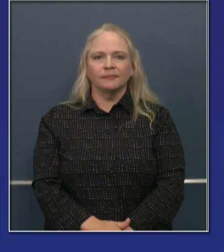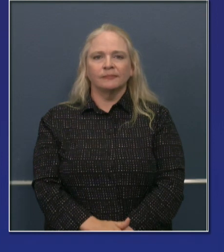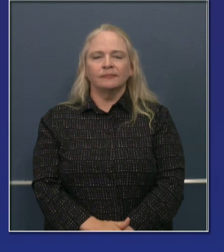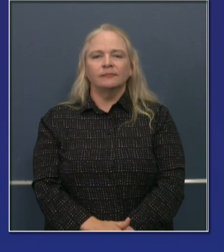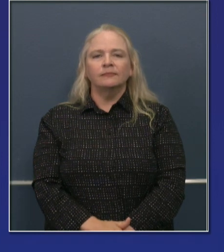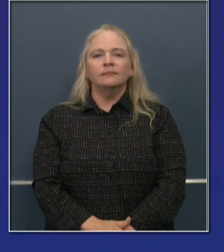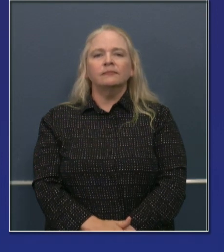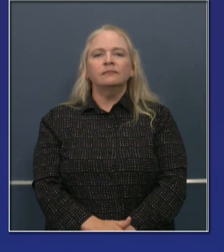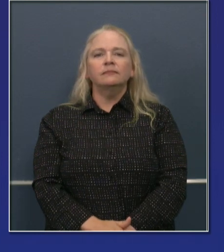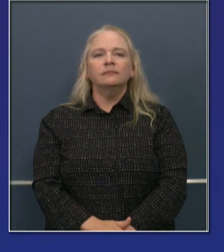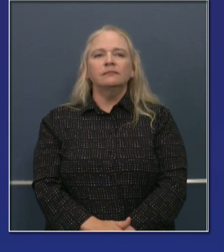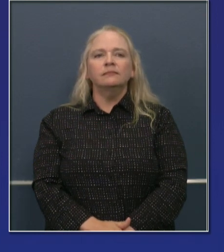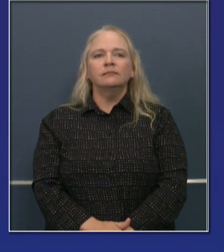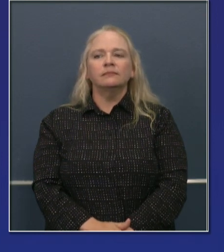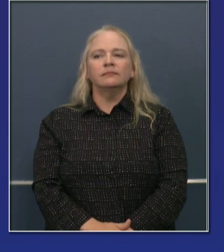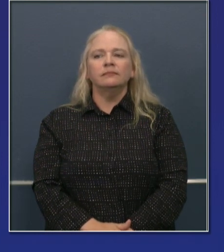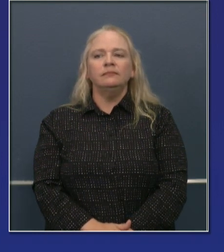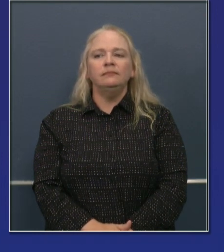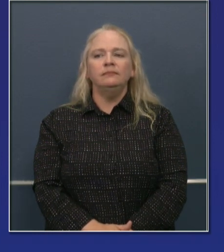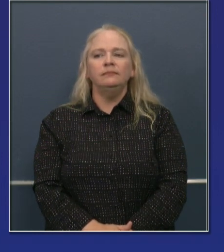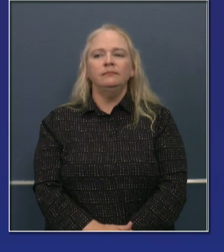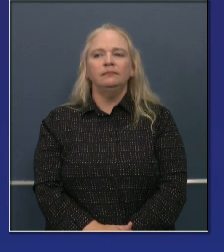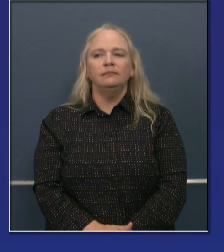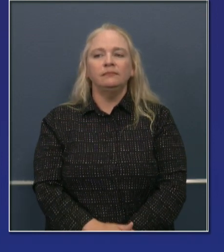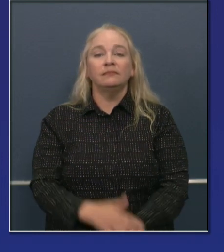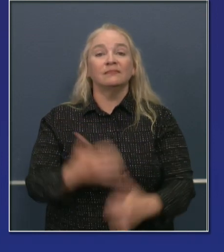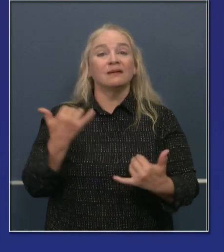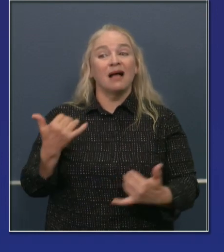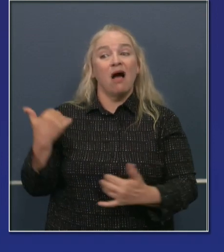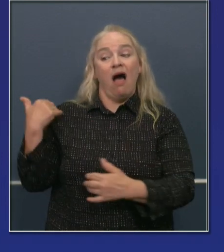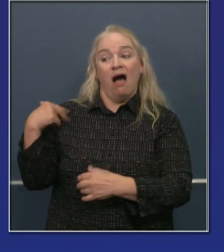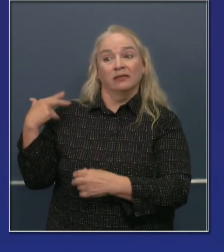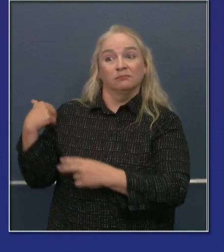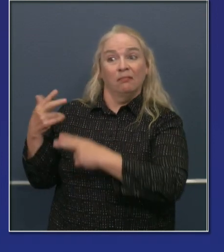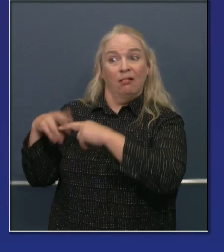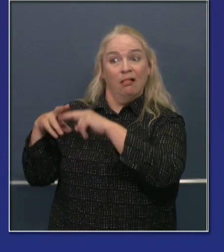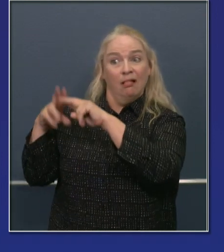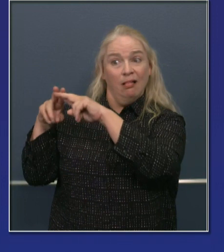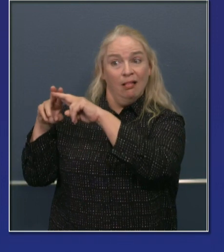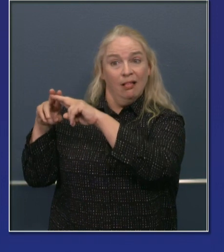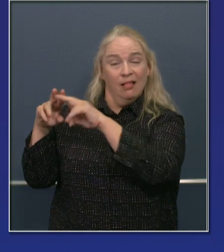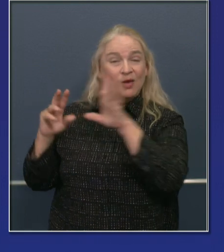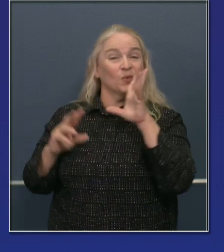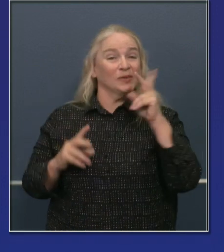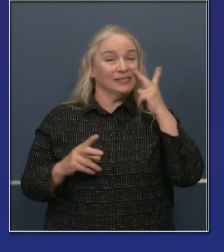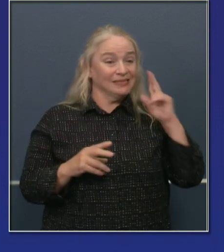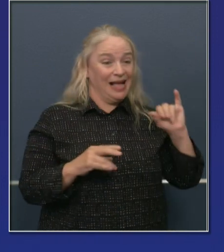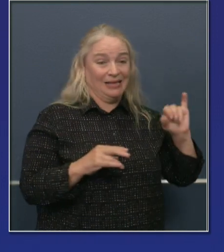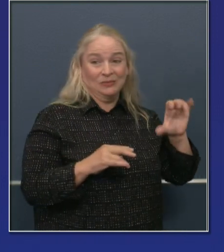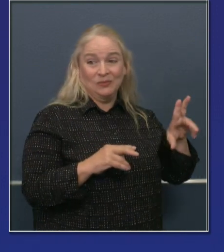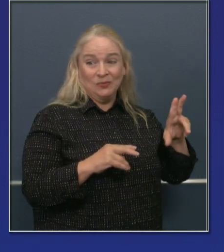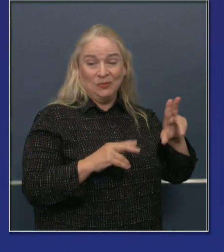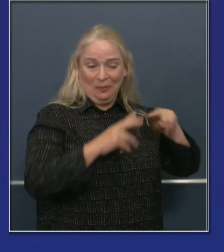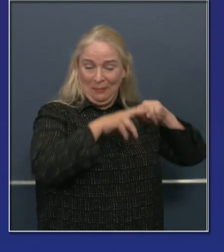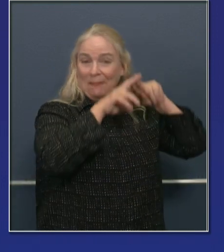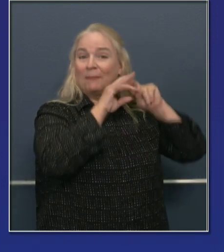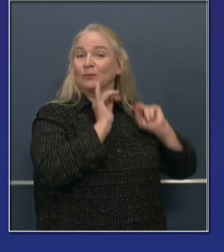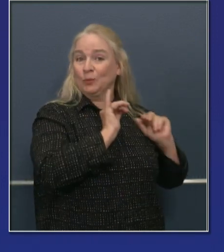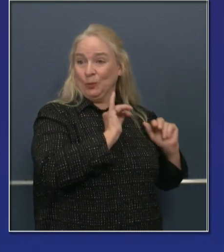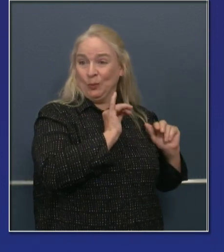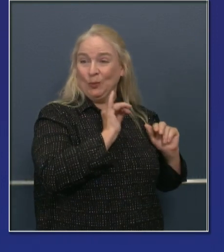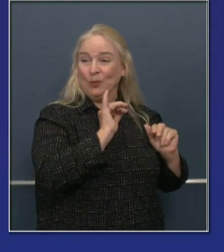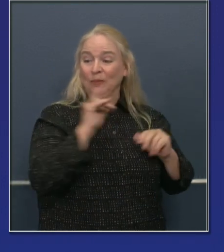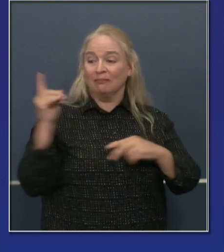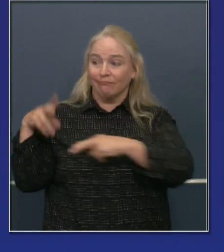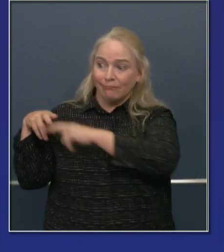period. Hospitalizations go up. Invariably, we'll start to see ICU admissions begin to increase. You'll see